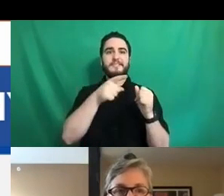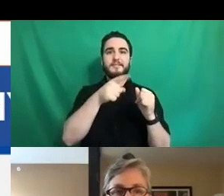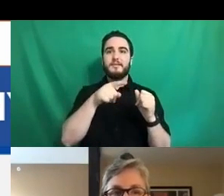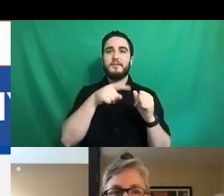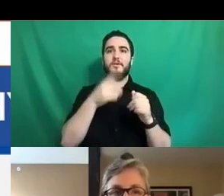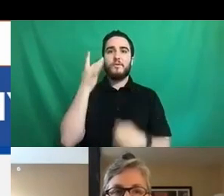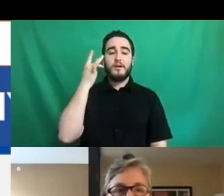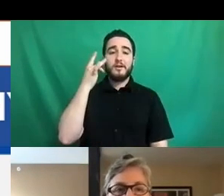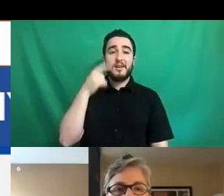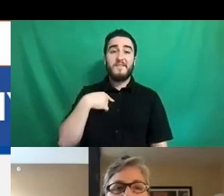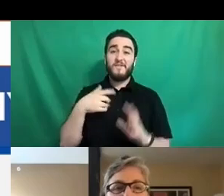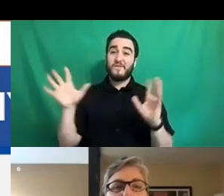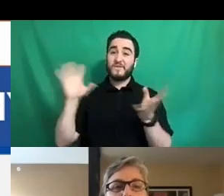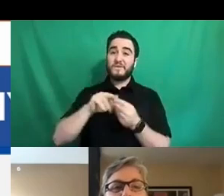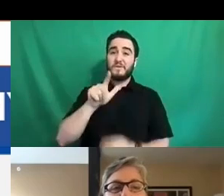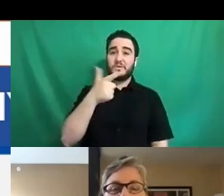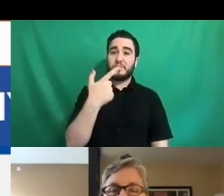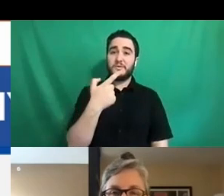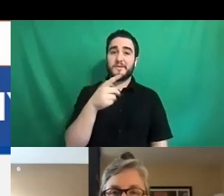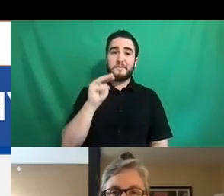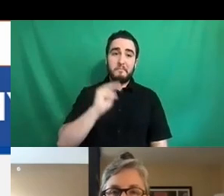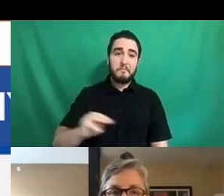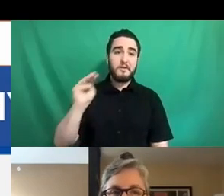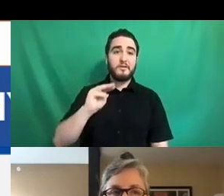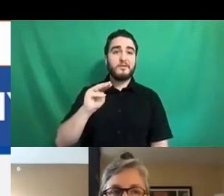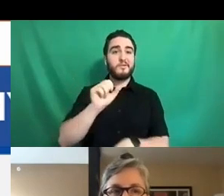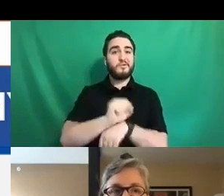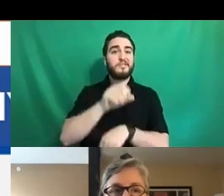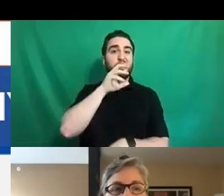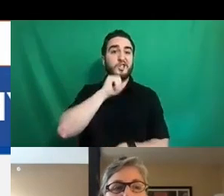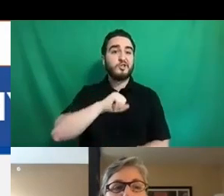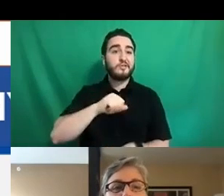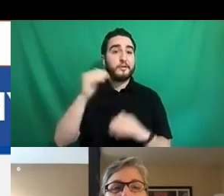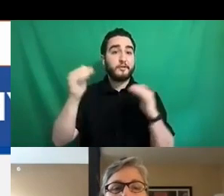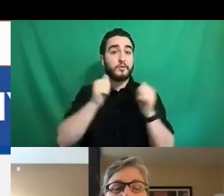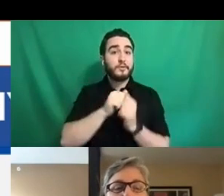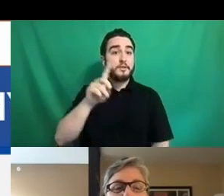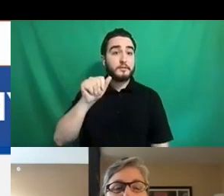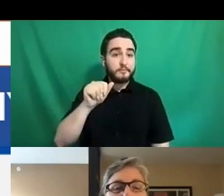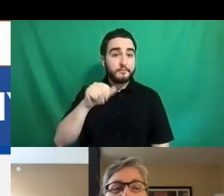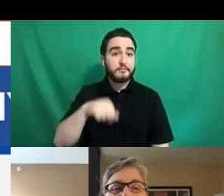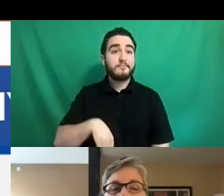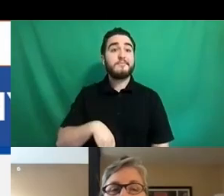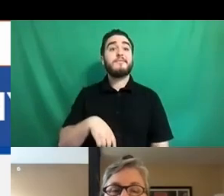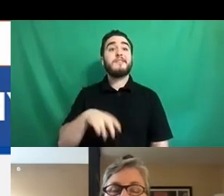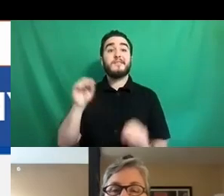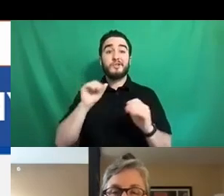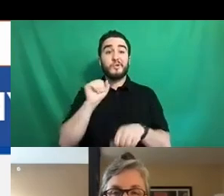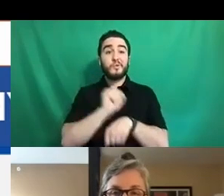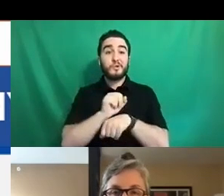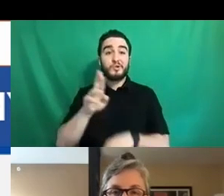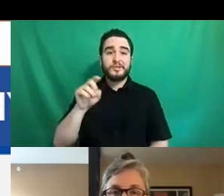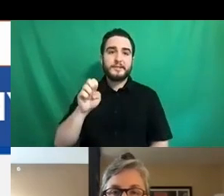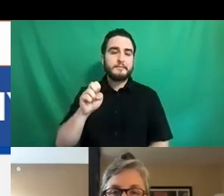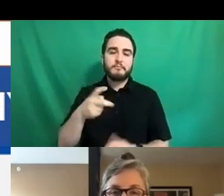There are almost 21 million working age adults with disabilities, and unemployment rates are more than twice as high for